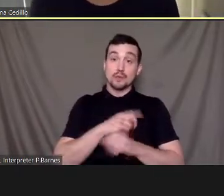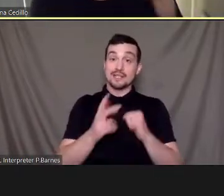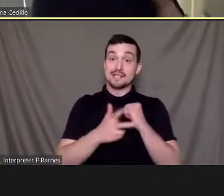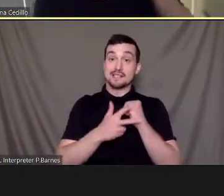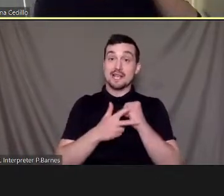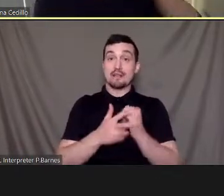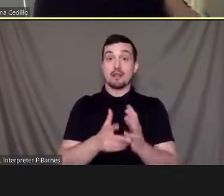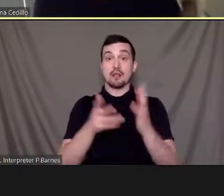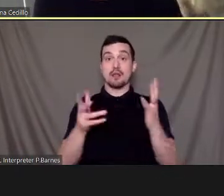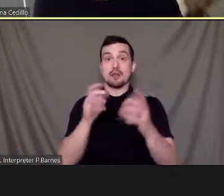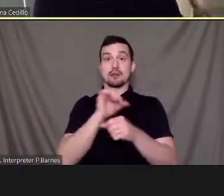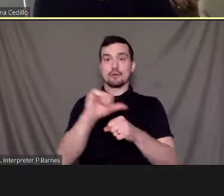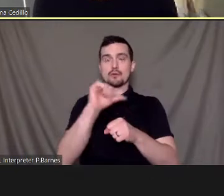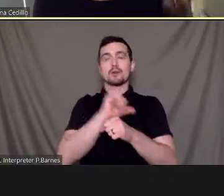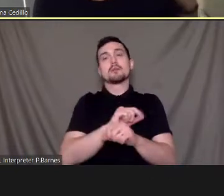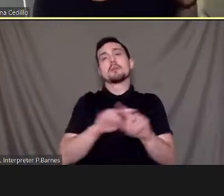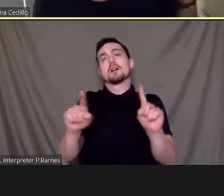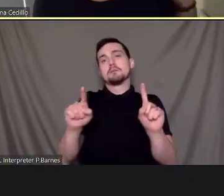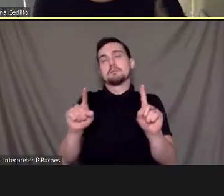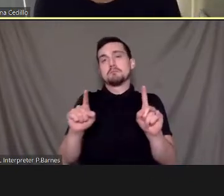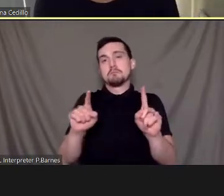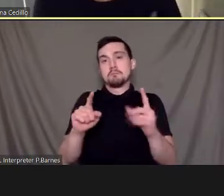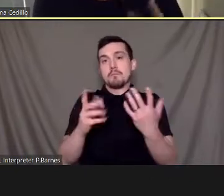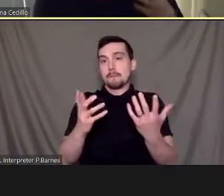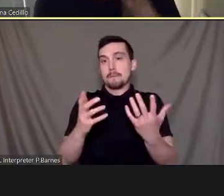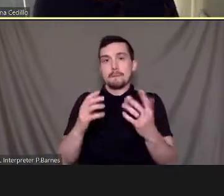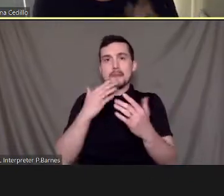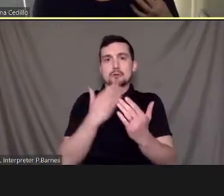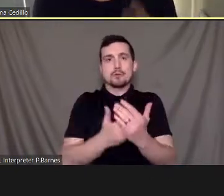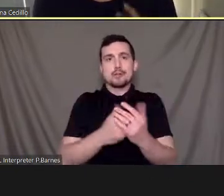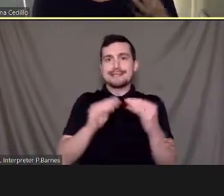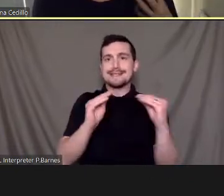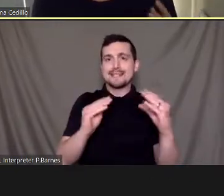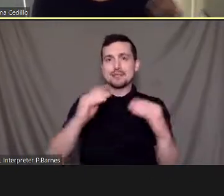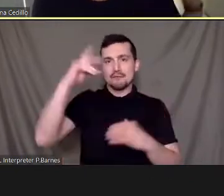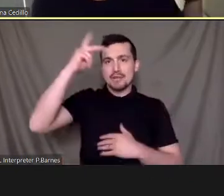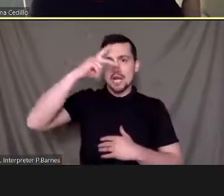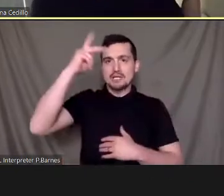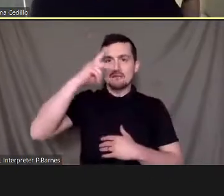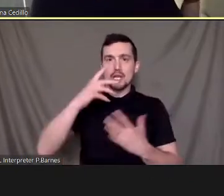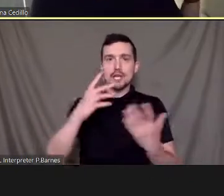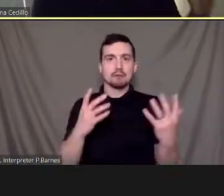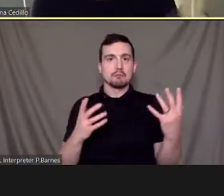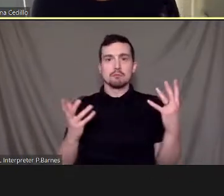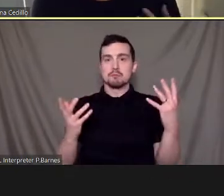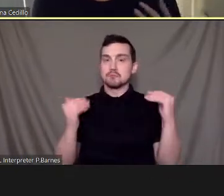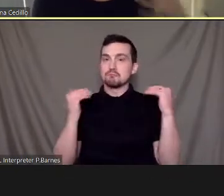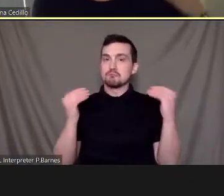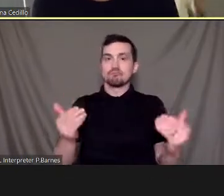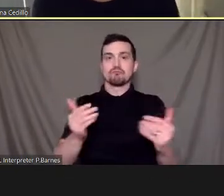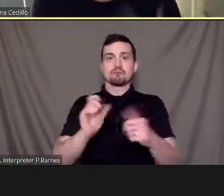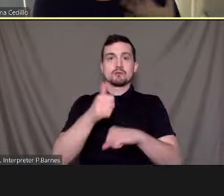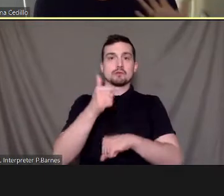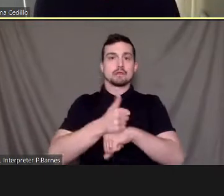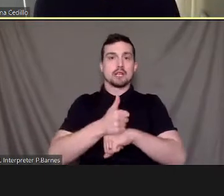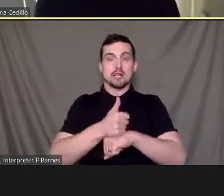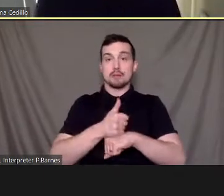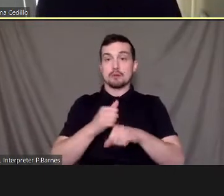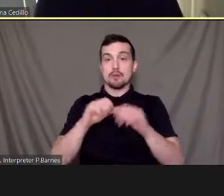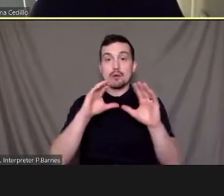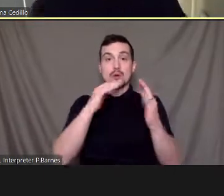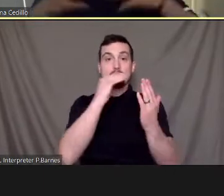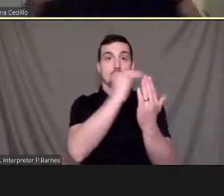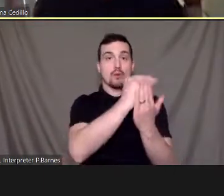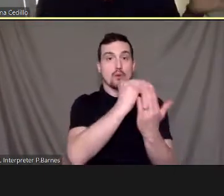work, but it's actually just good pedagogy for us to start designing courses and classes and